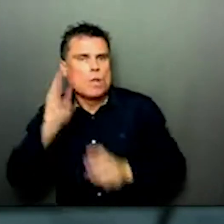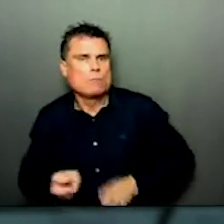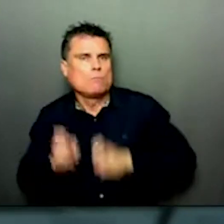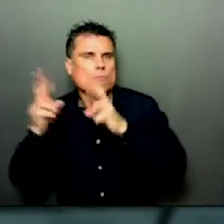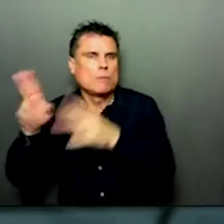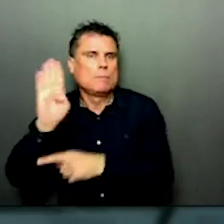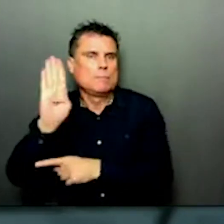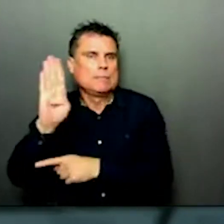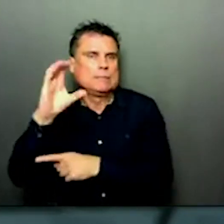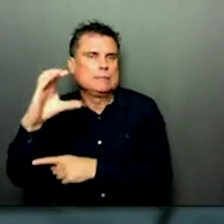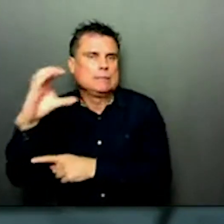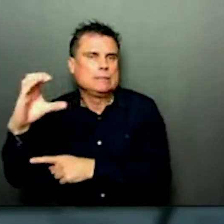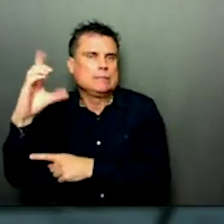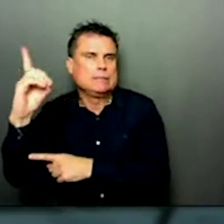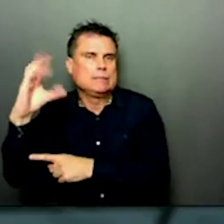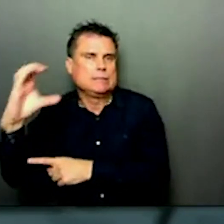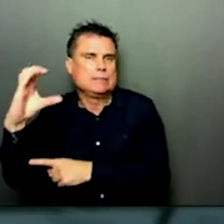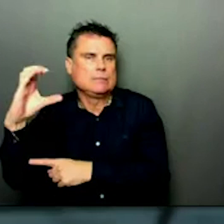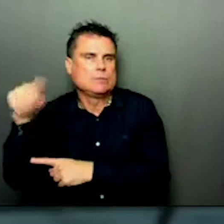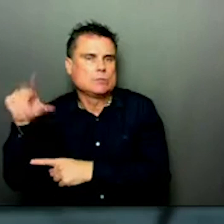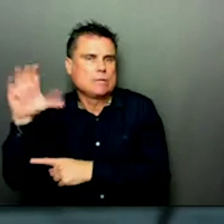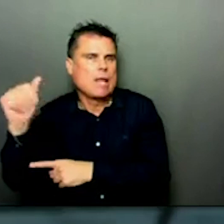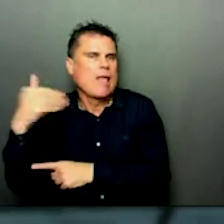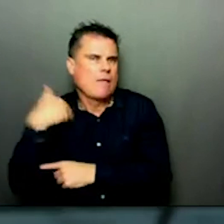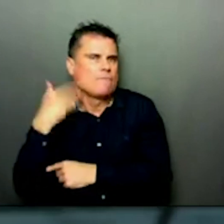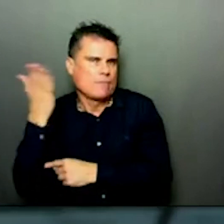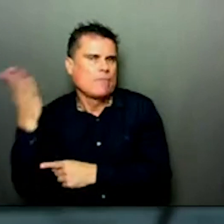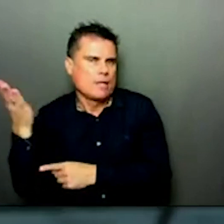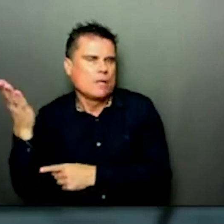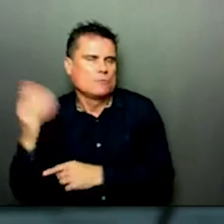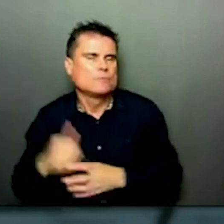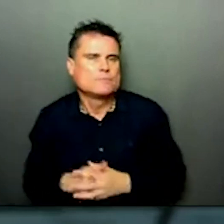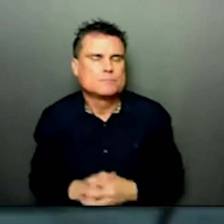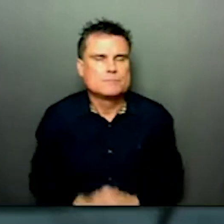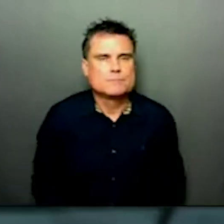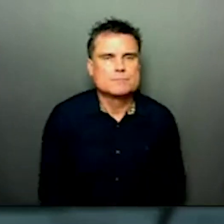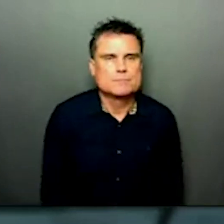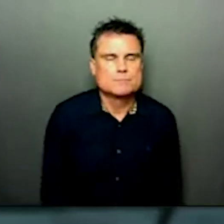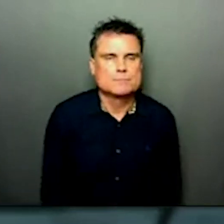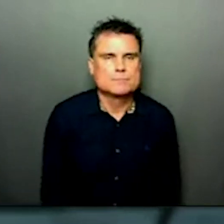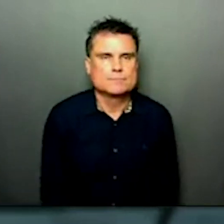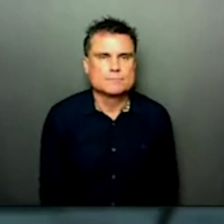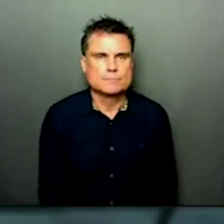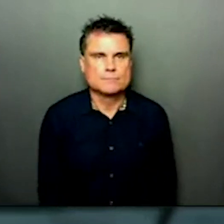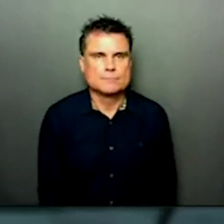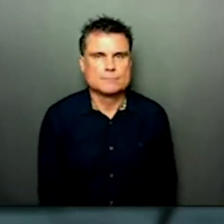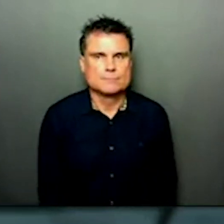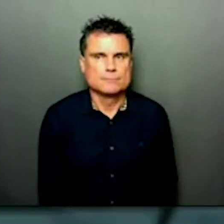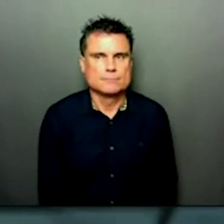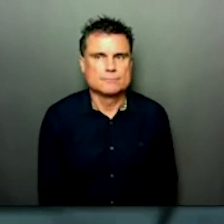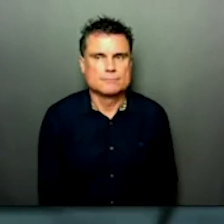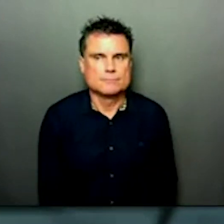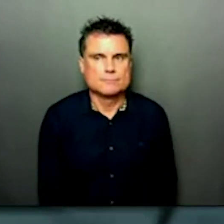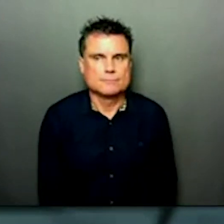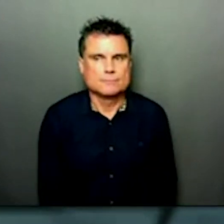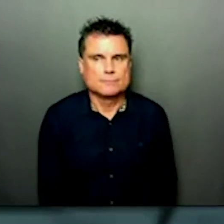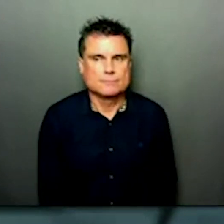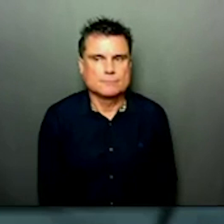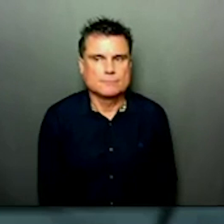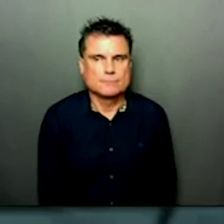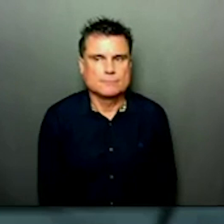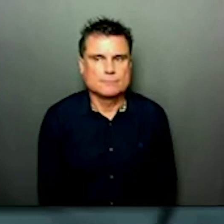certainly a very vulnerable population. We know, for example, in the downtown east side, the proportion of people